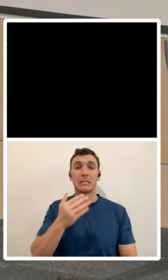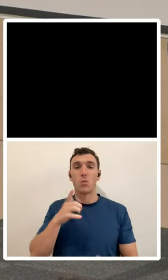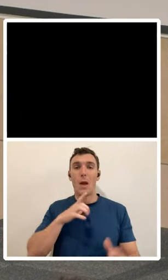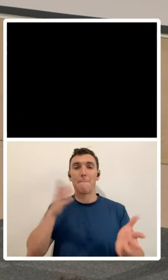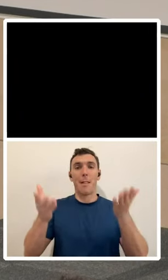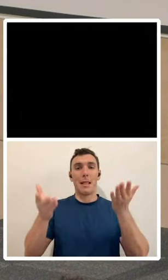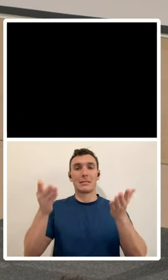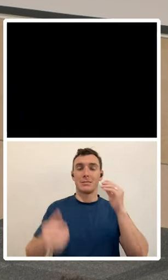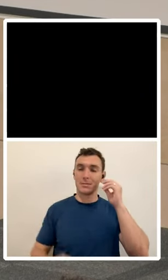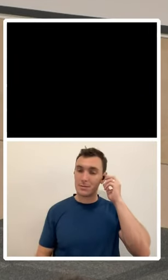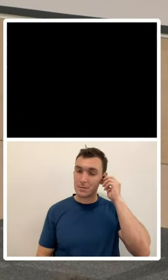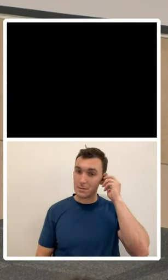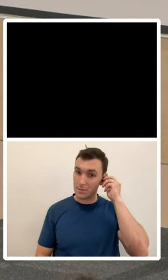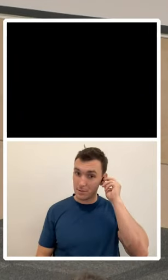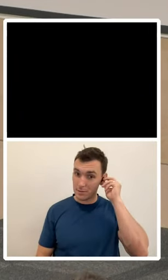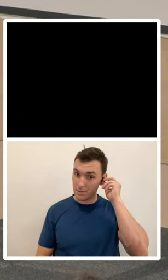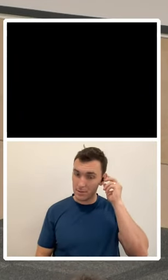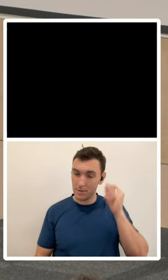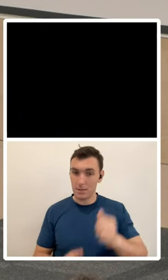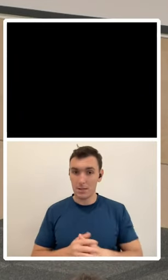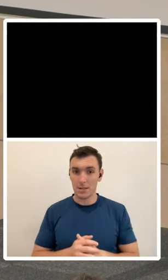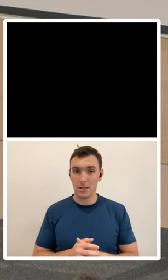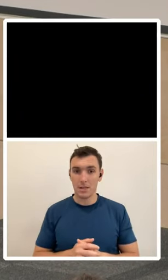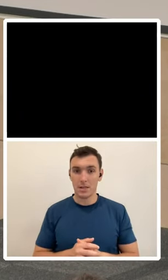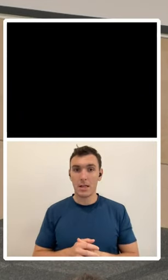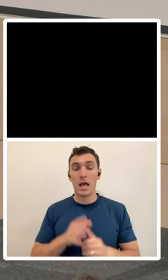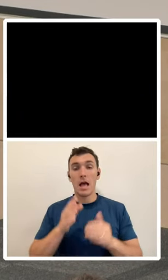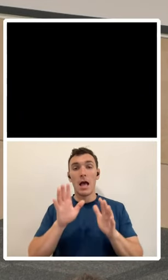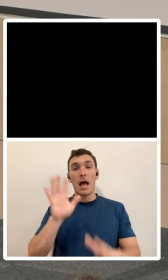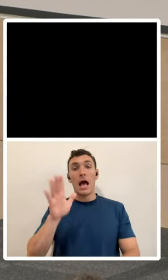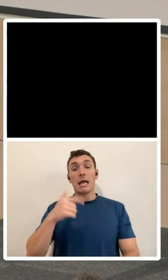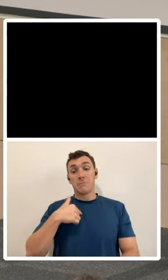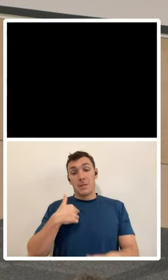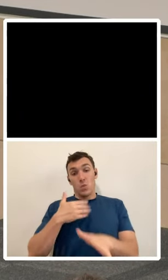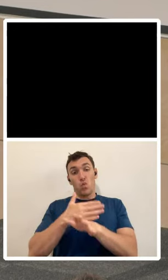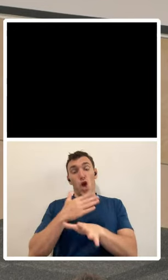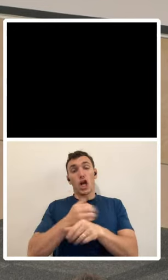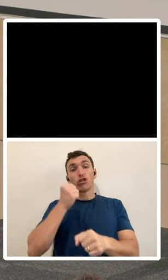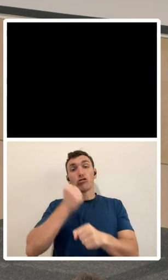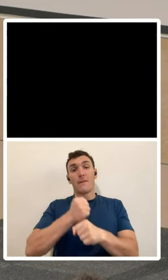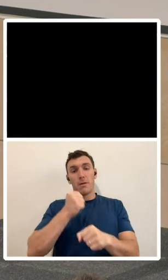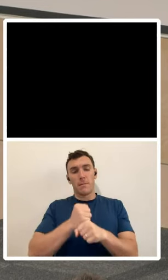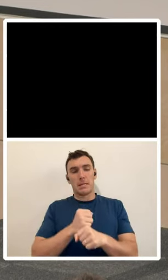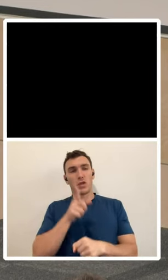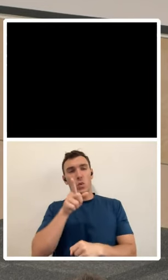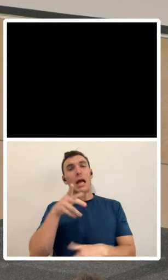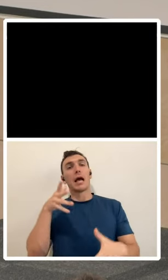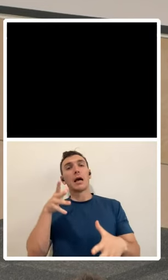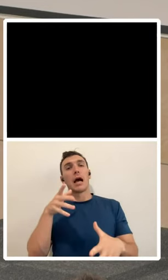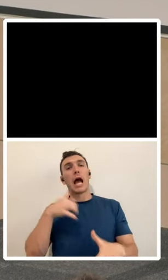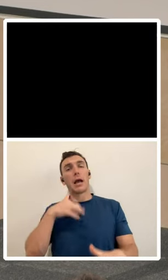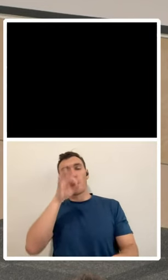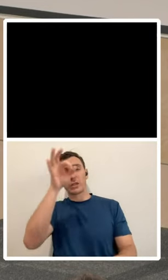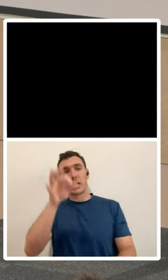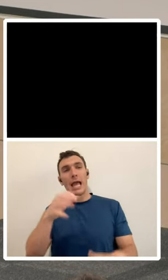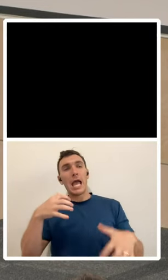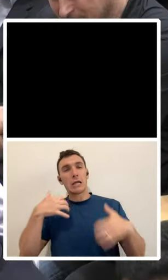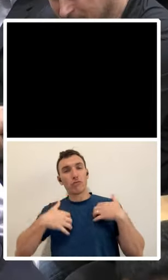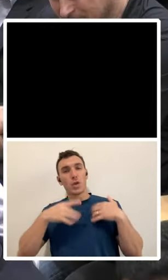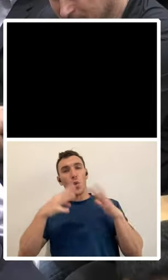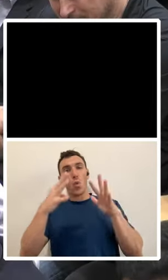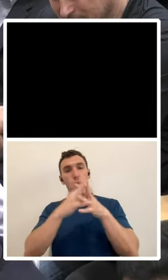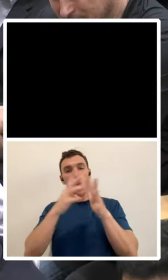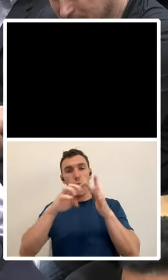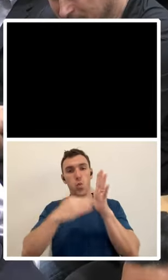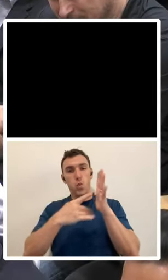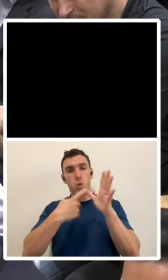Ray Sibbett. Hi, Ray Sibbett. I work in government. Wizard came across as a very kind character. So I know there weren't very many women